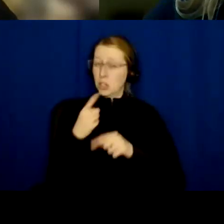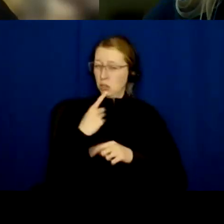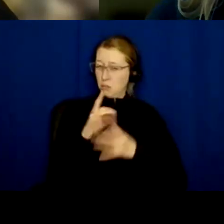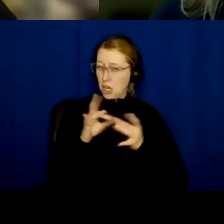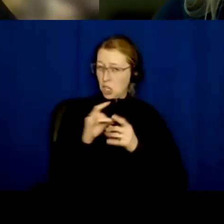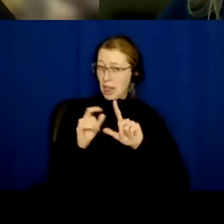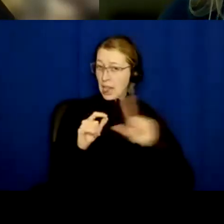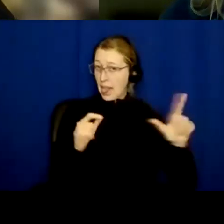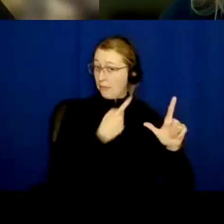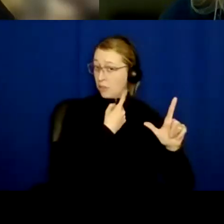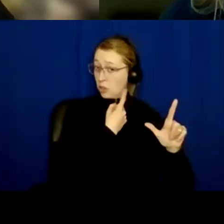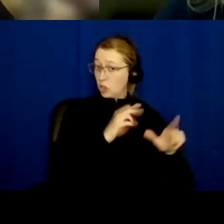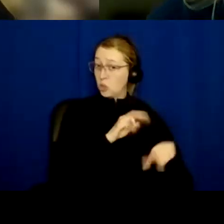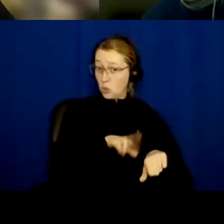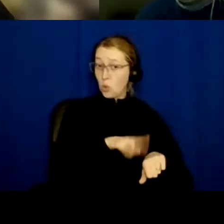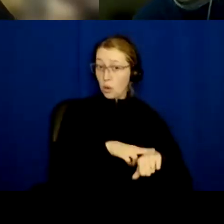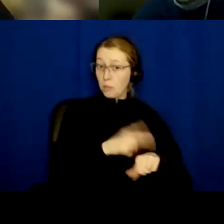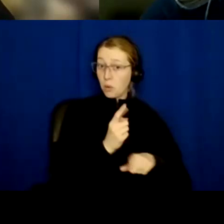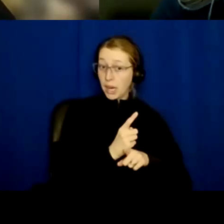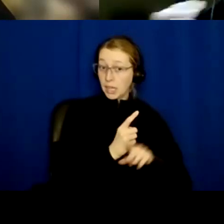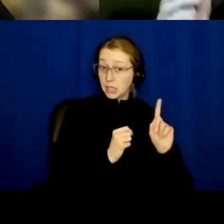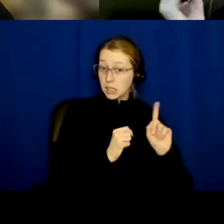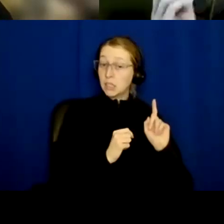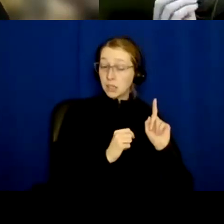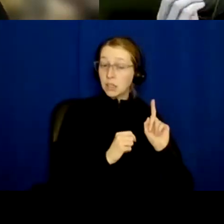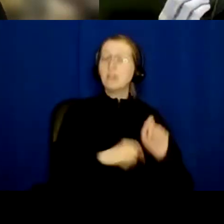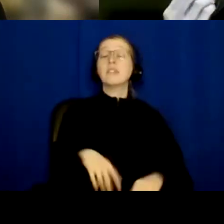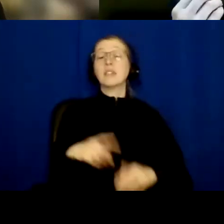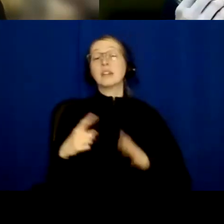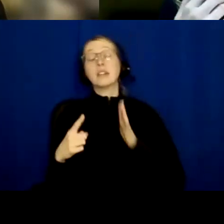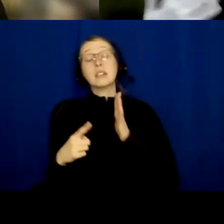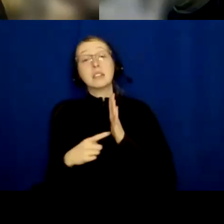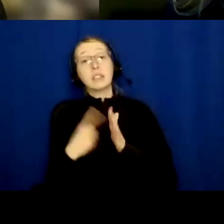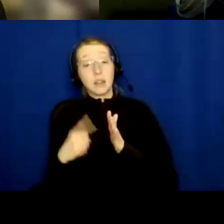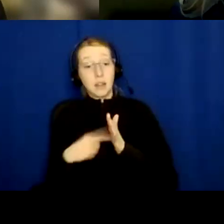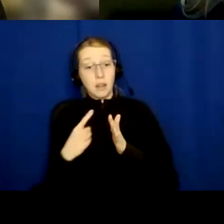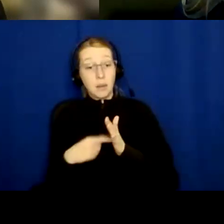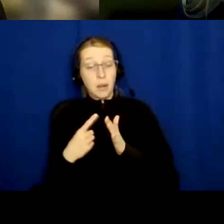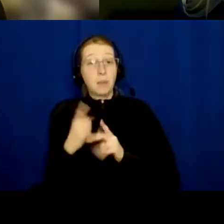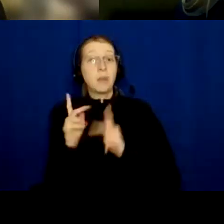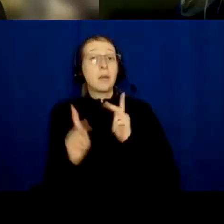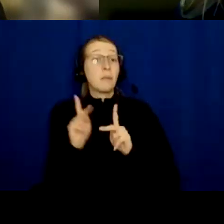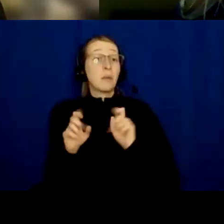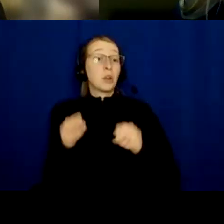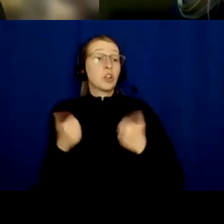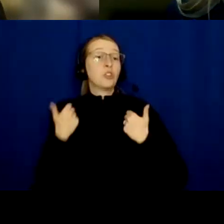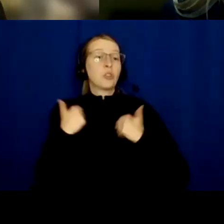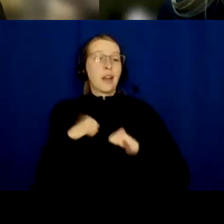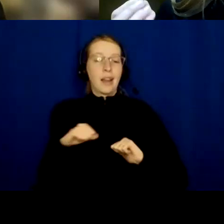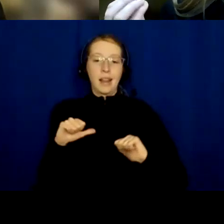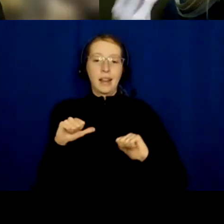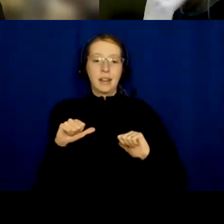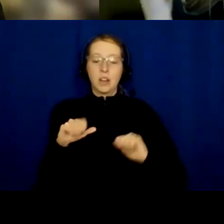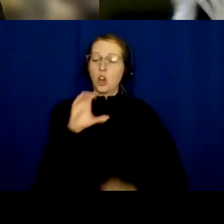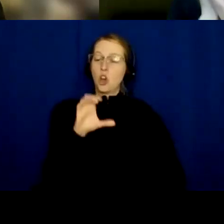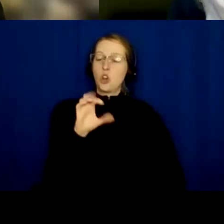normal, right? Yeah, normal Yes. on the left ear. So sometimes people can try what we call a cross hearing